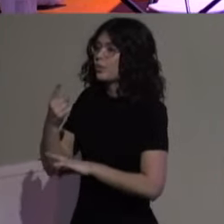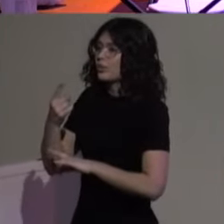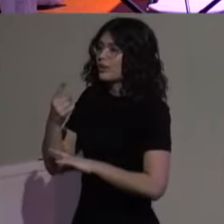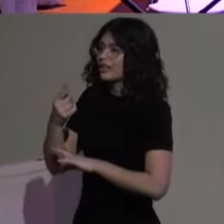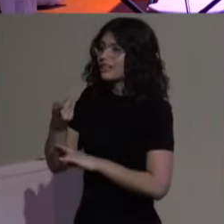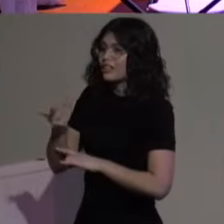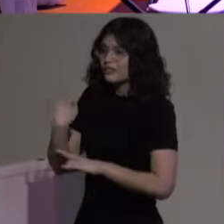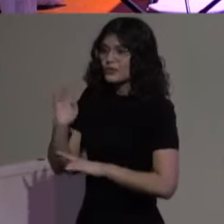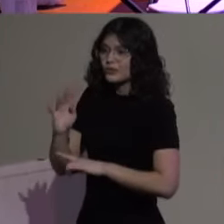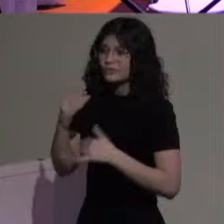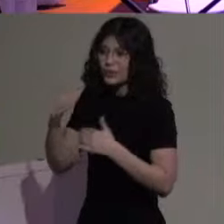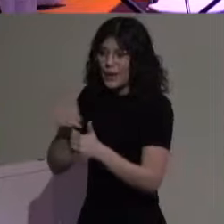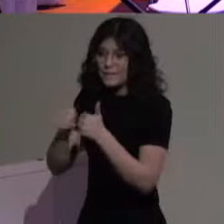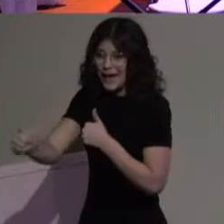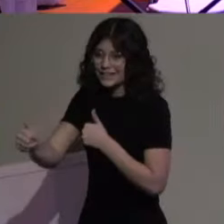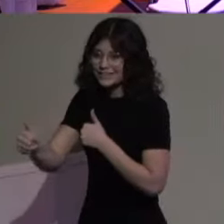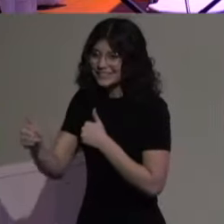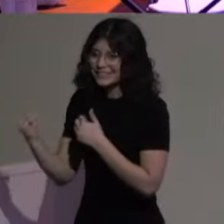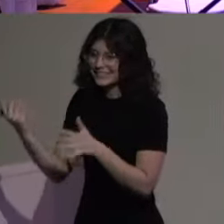the Allstate Choir.